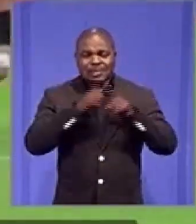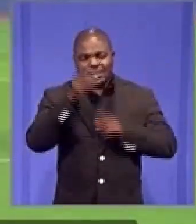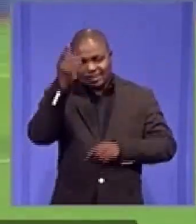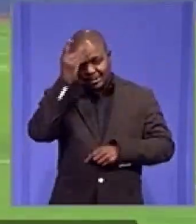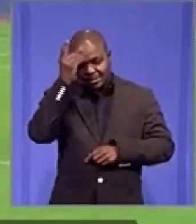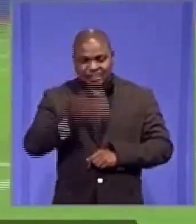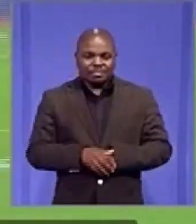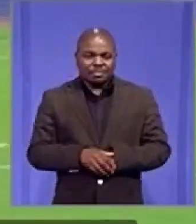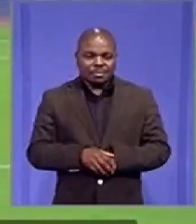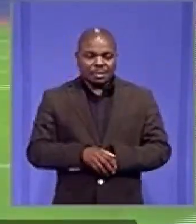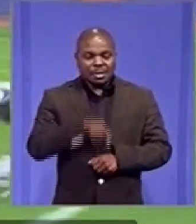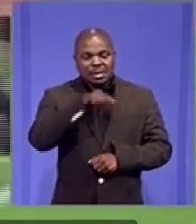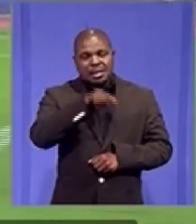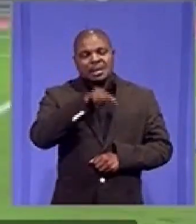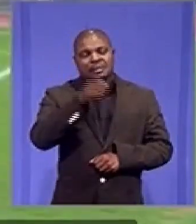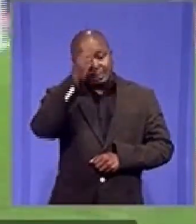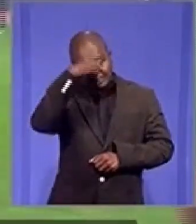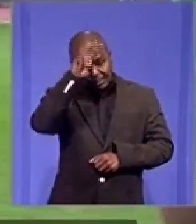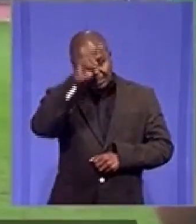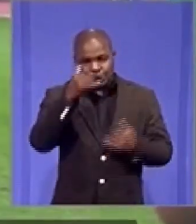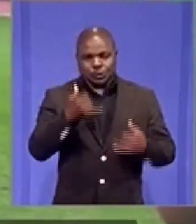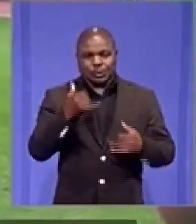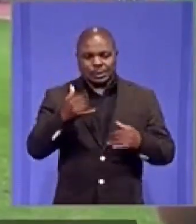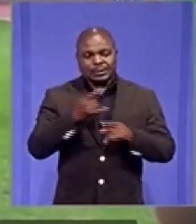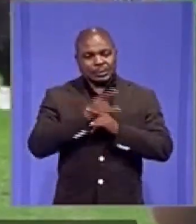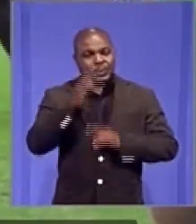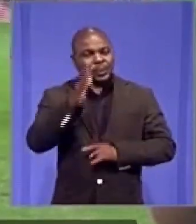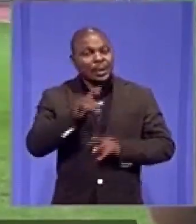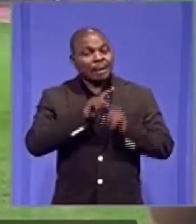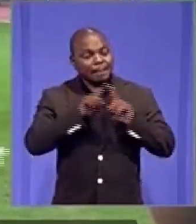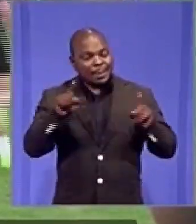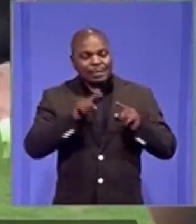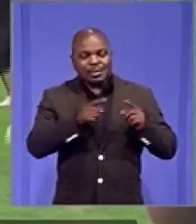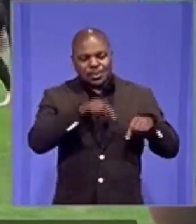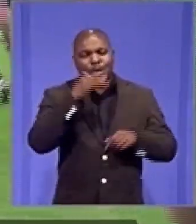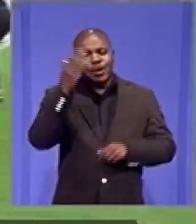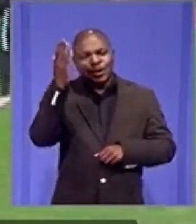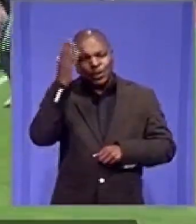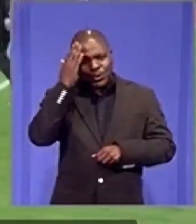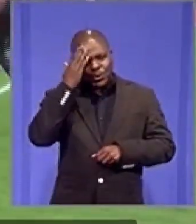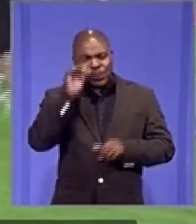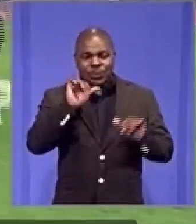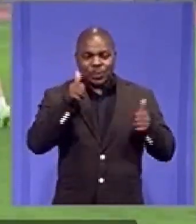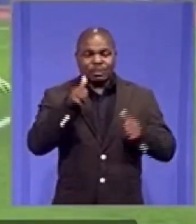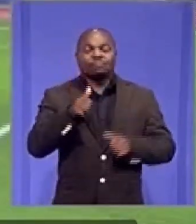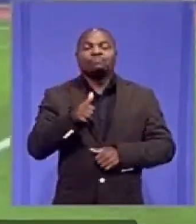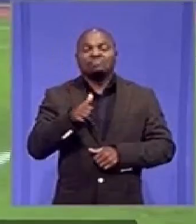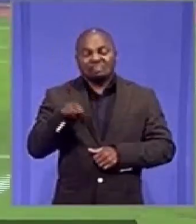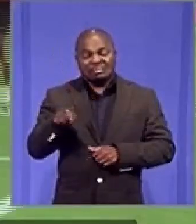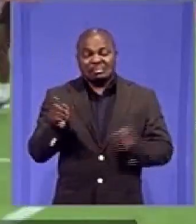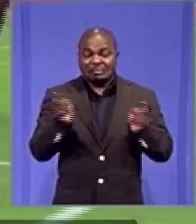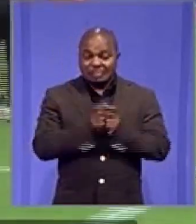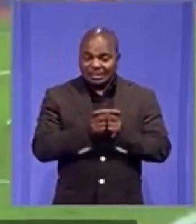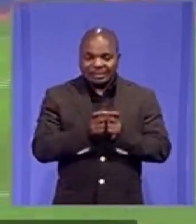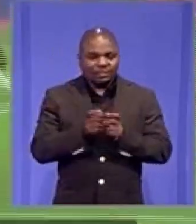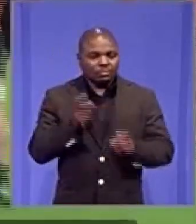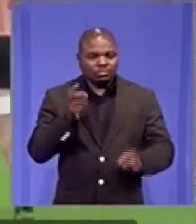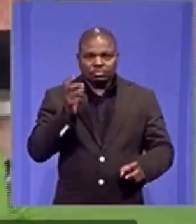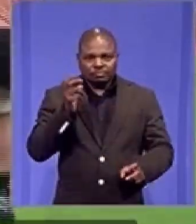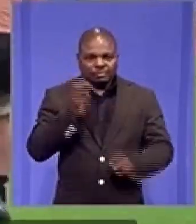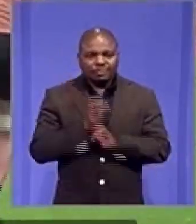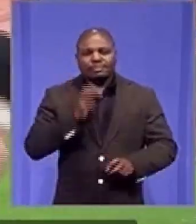Di-box di solofetse go fenya gape gompieno fela ba itse sentle gore motshameko o o tlile go nna o popota.